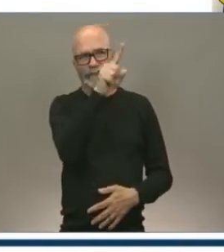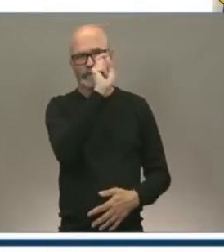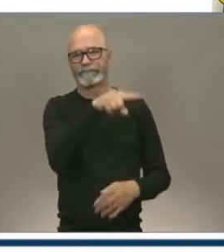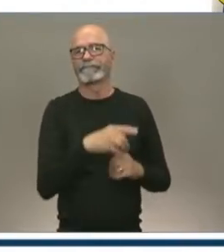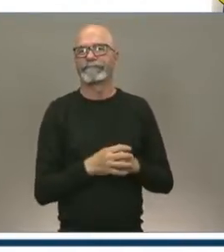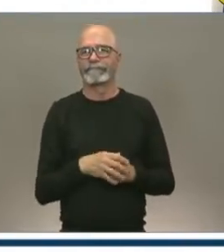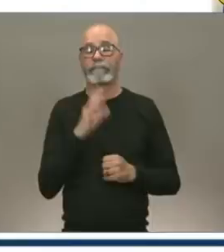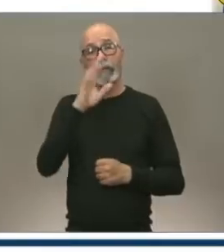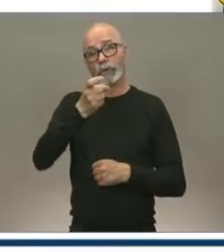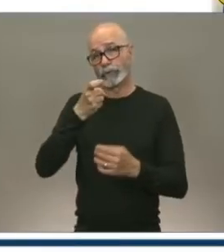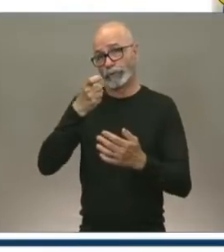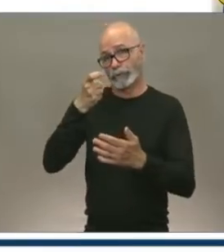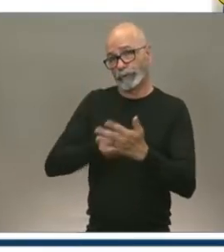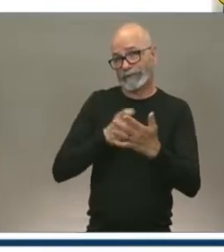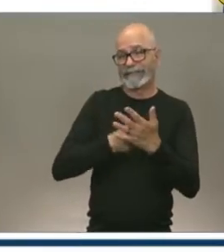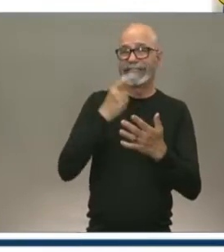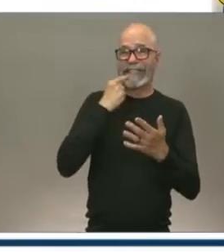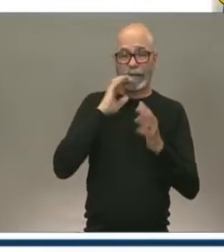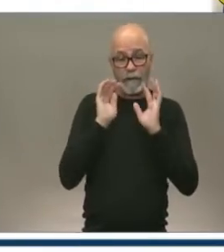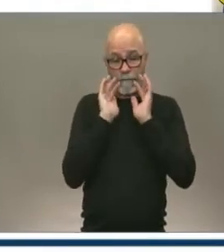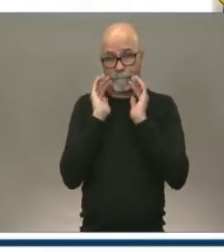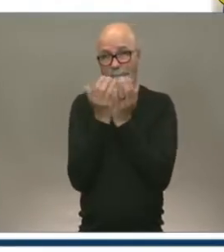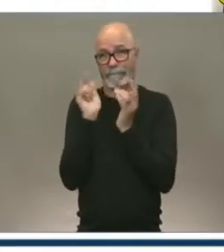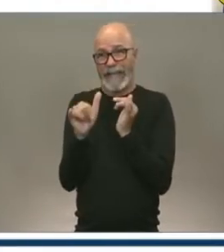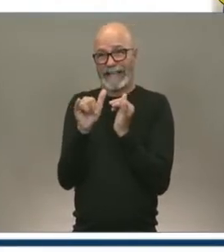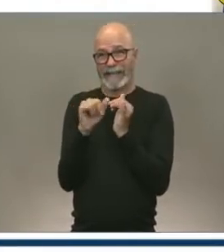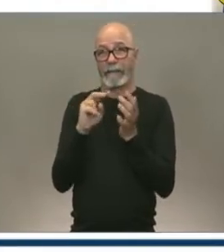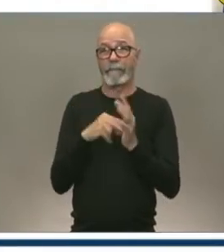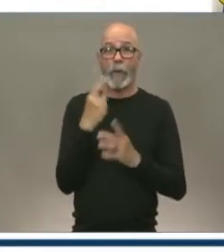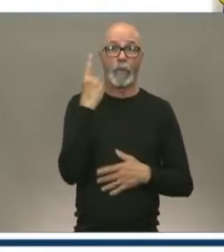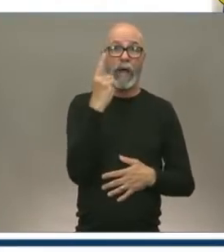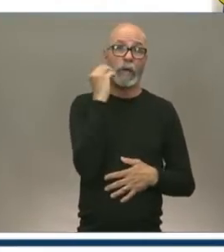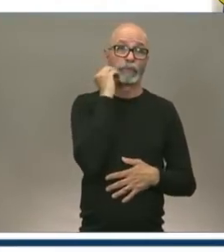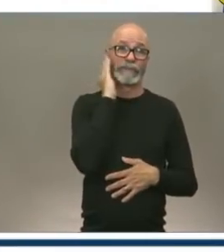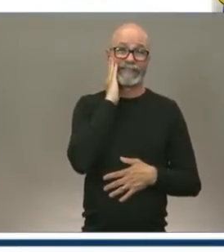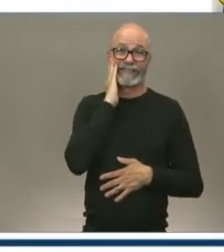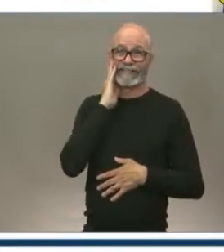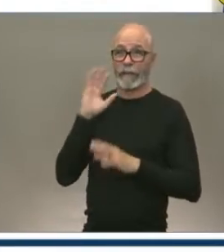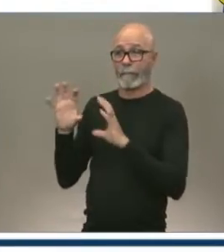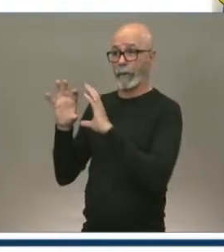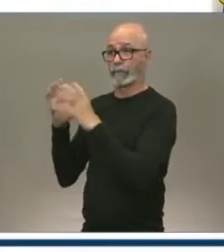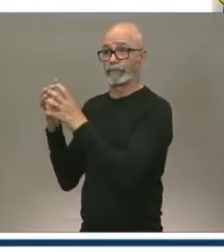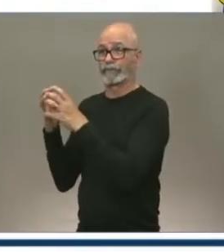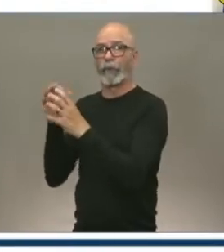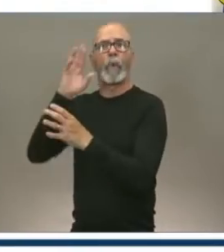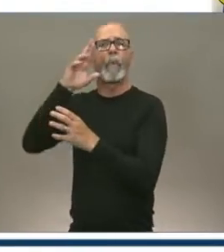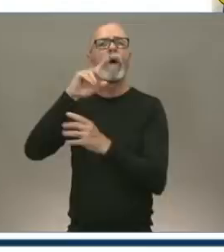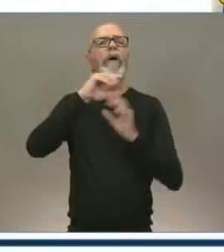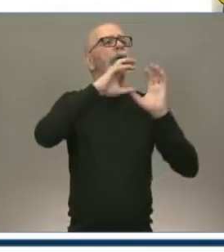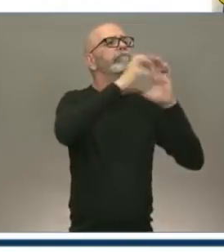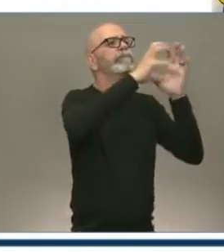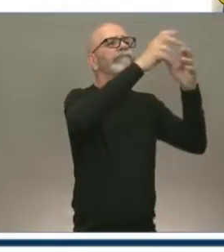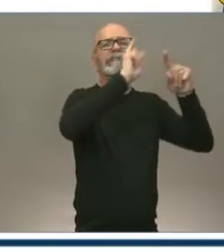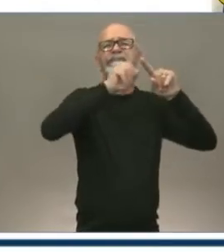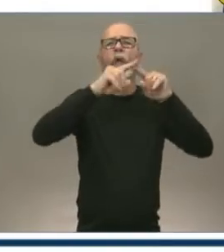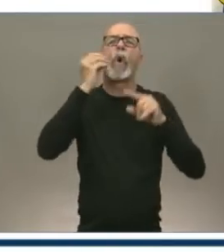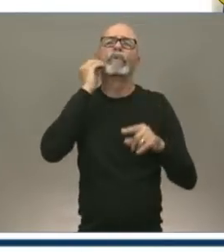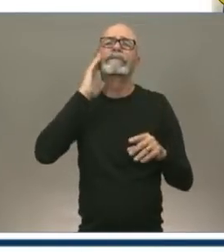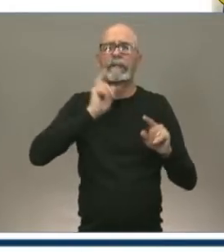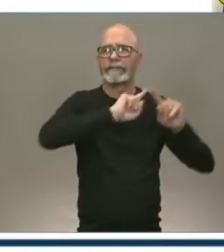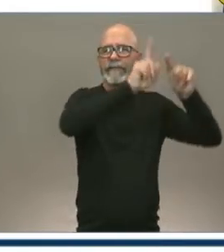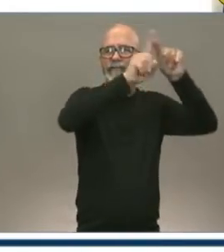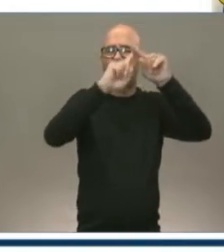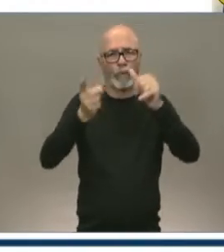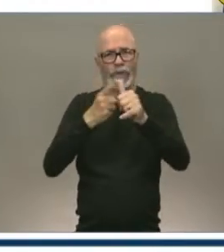that individual hotel bubbles or is it one hotel? And then my actual question is there a cutoff date? You've approved things, but if